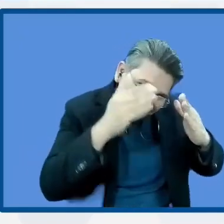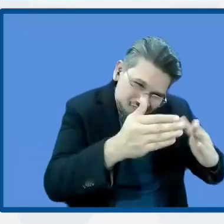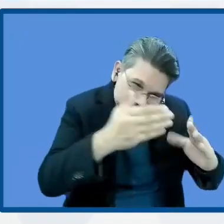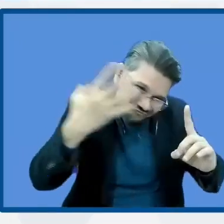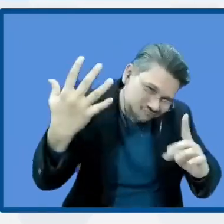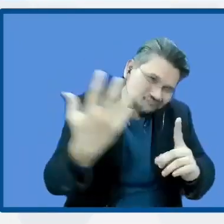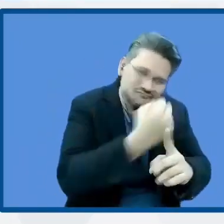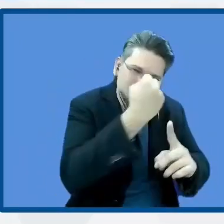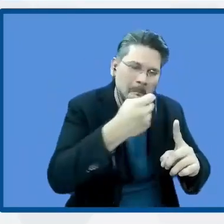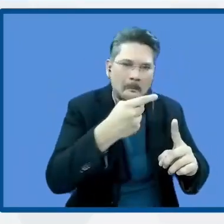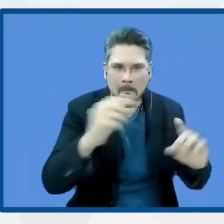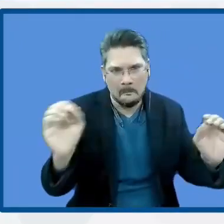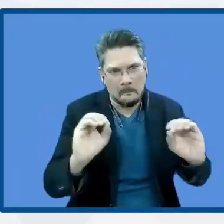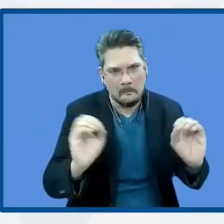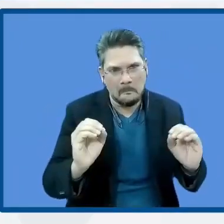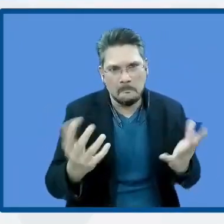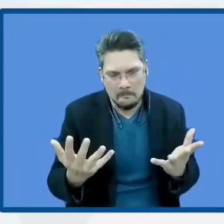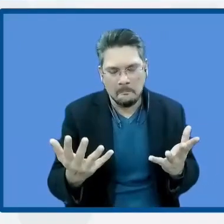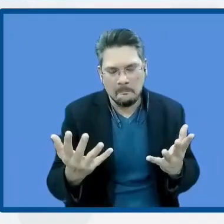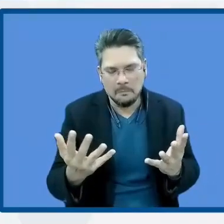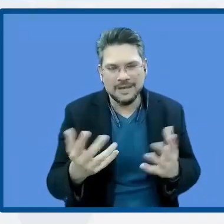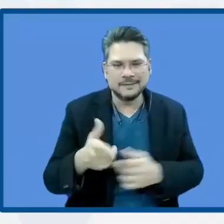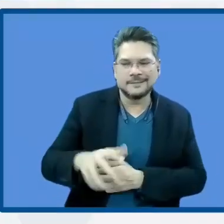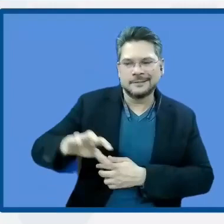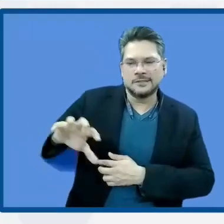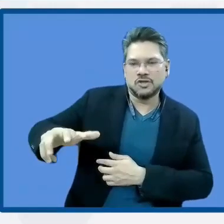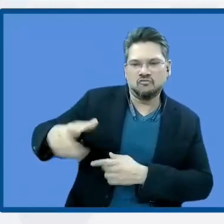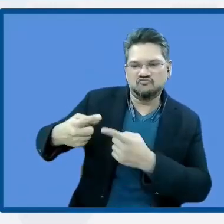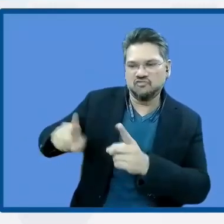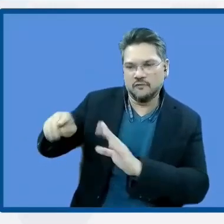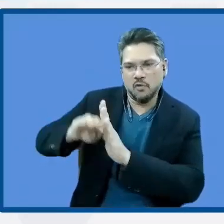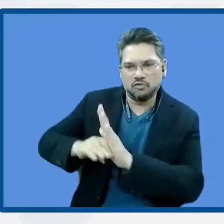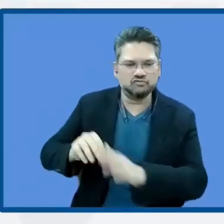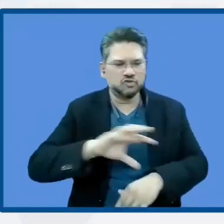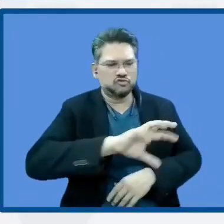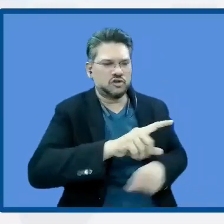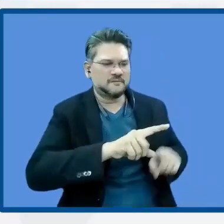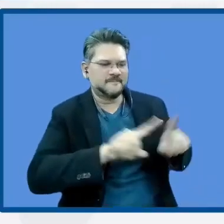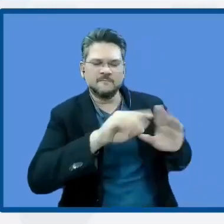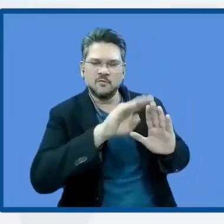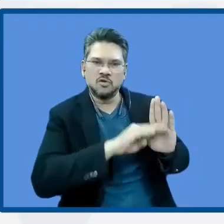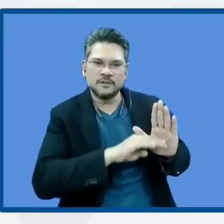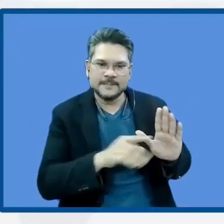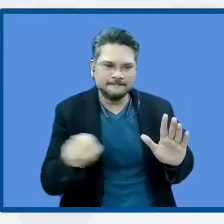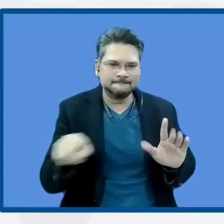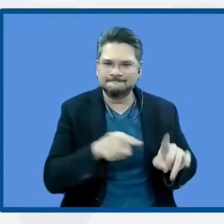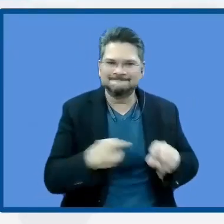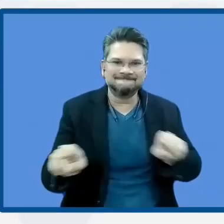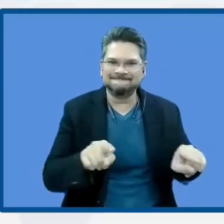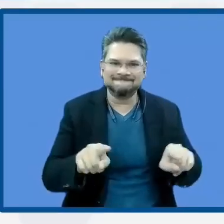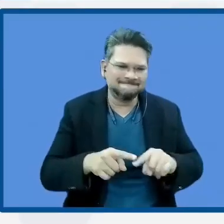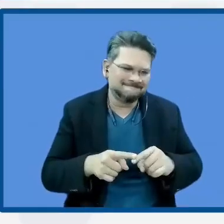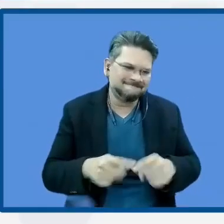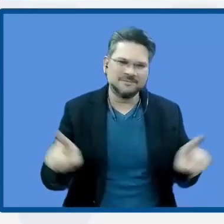a country-level policy with this lack of consistency, problem is